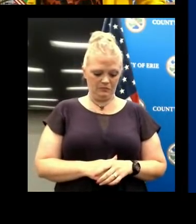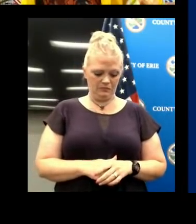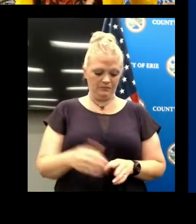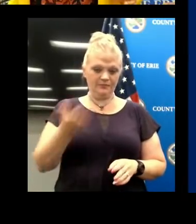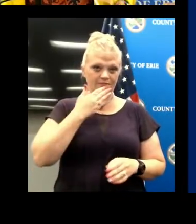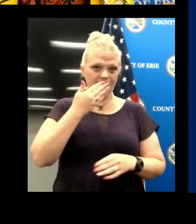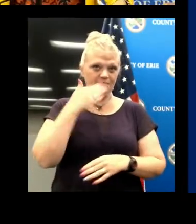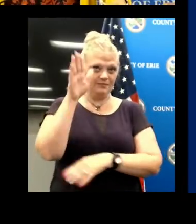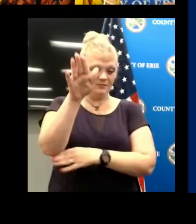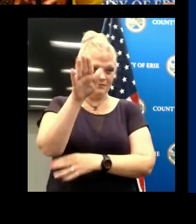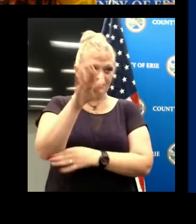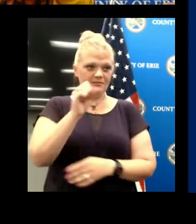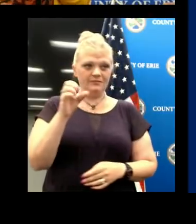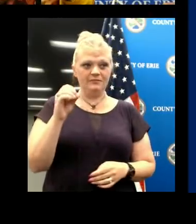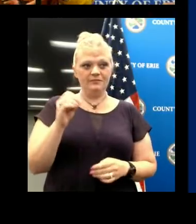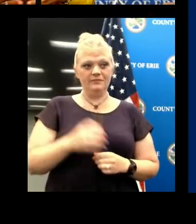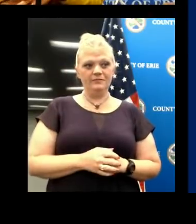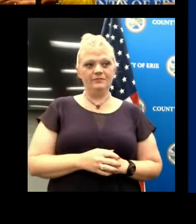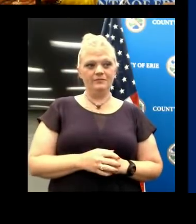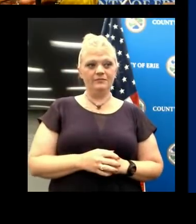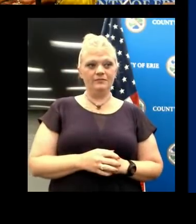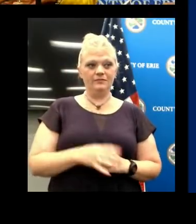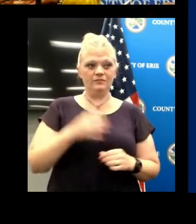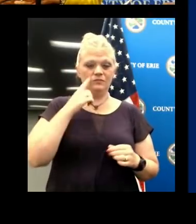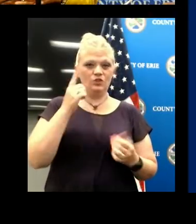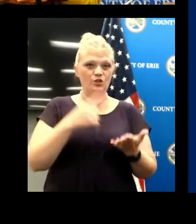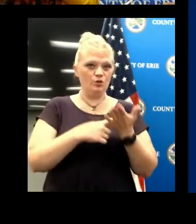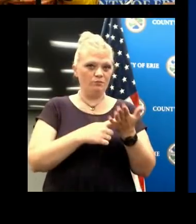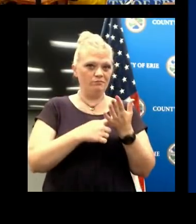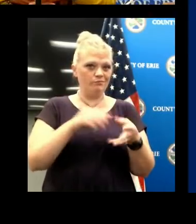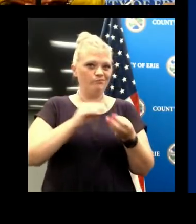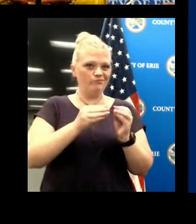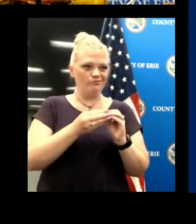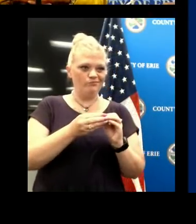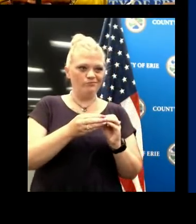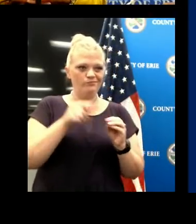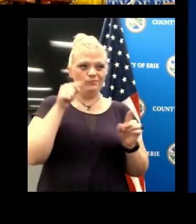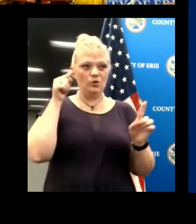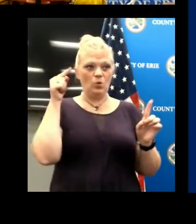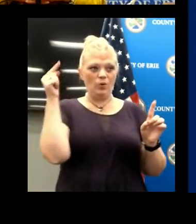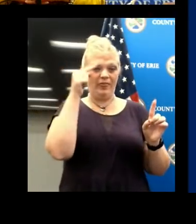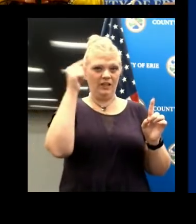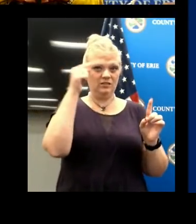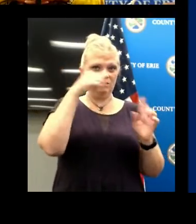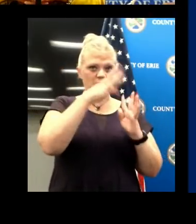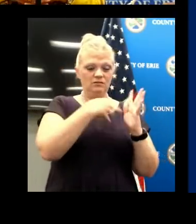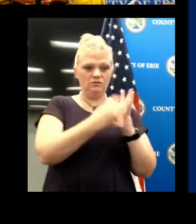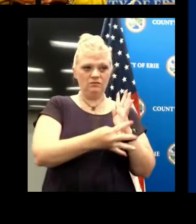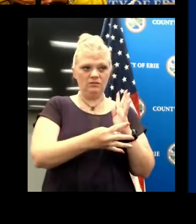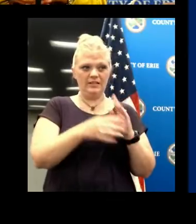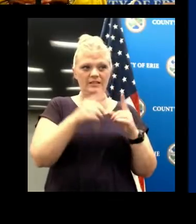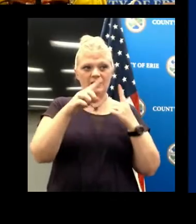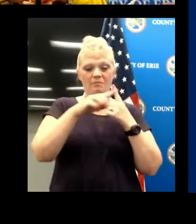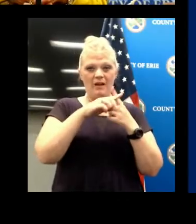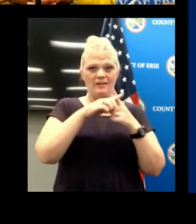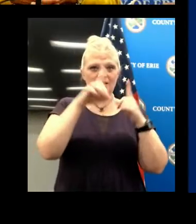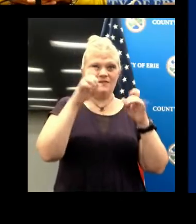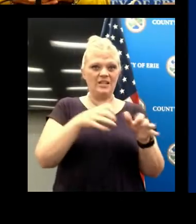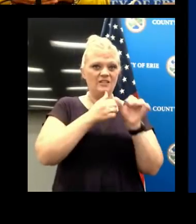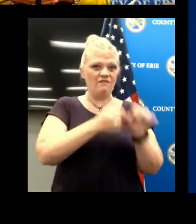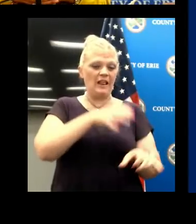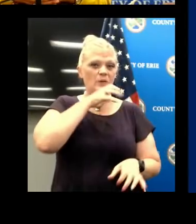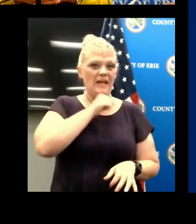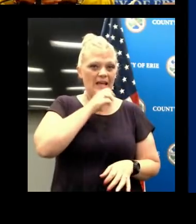Thanks. Good afternoon. So just going through the numbers. So this is looking at the proportion of positive tests by age